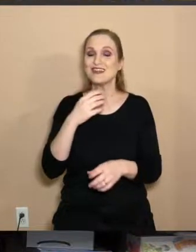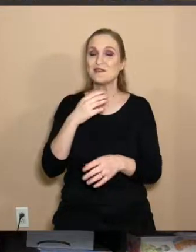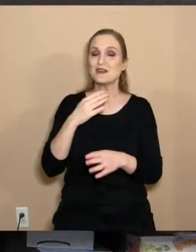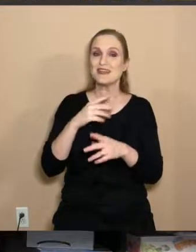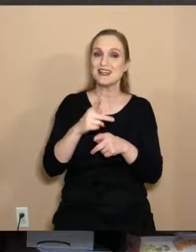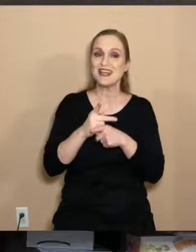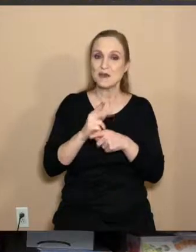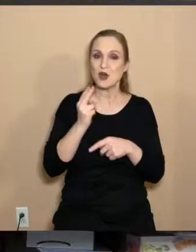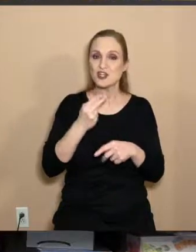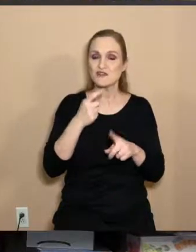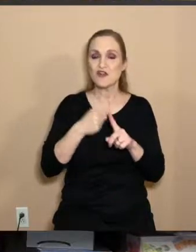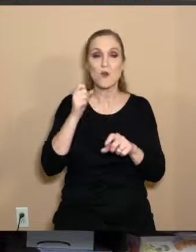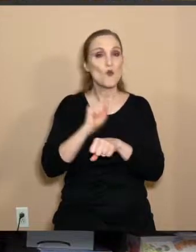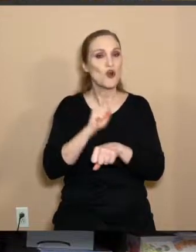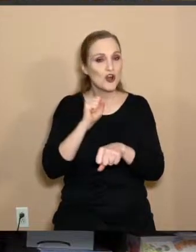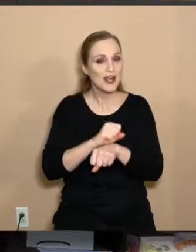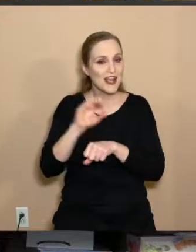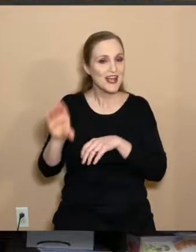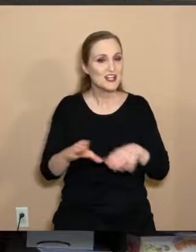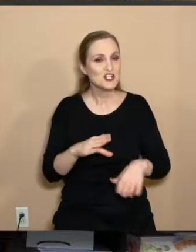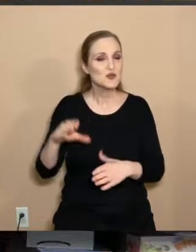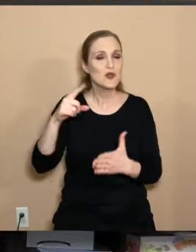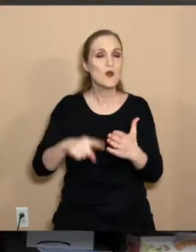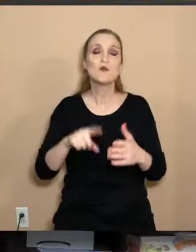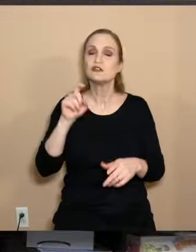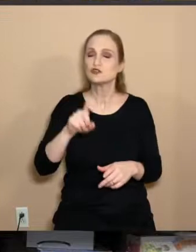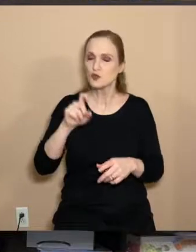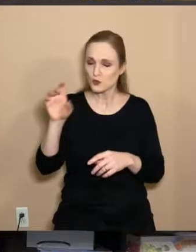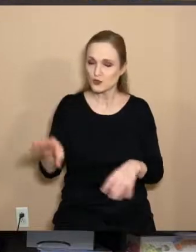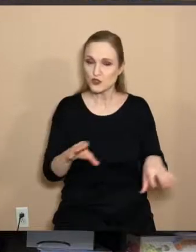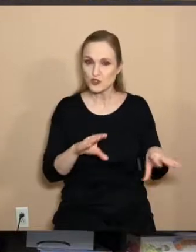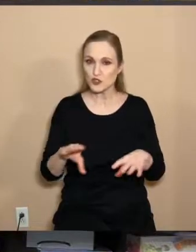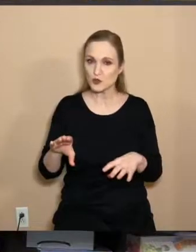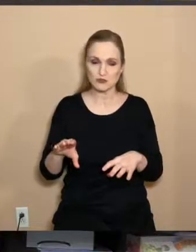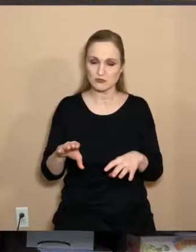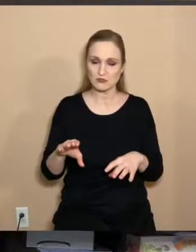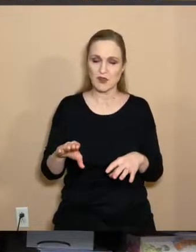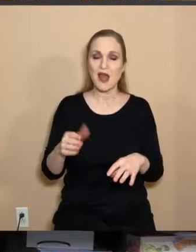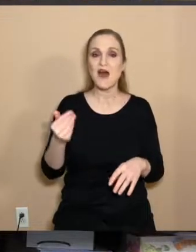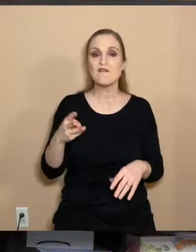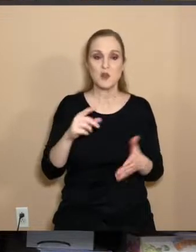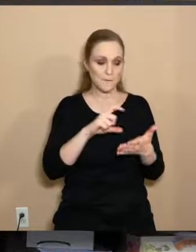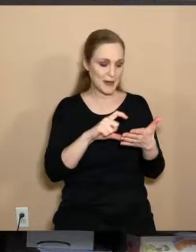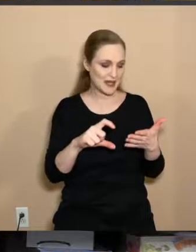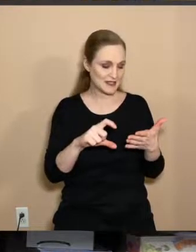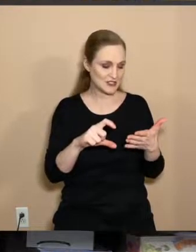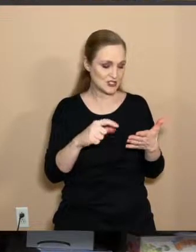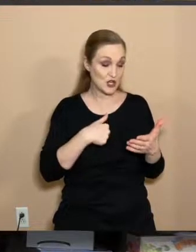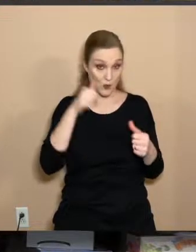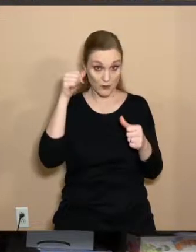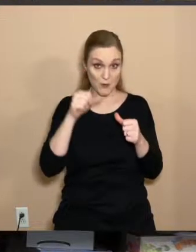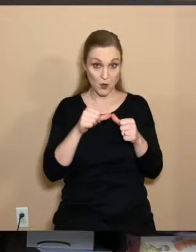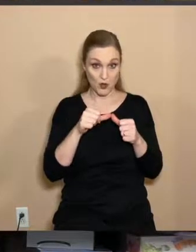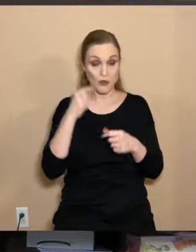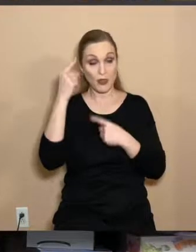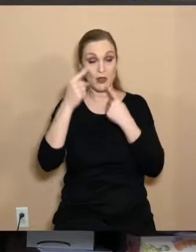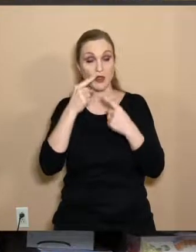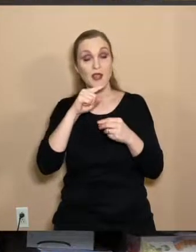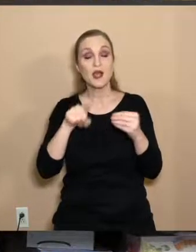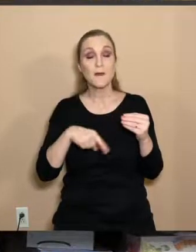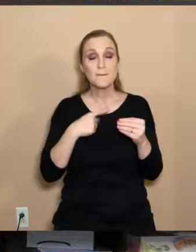from working, from doing the things that we're supposed to do. A couple of passages that jump to mind thinking